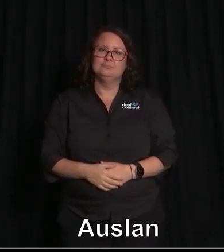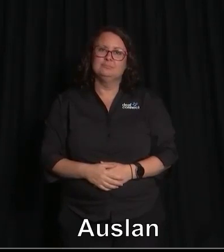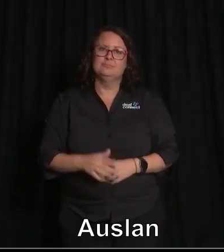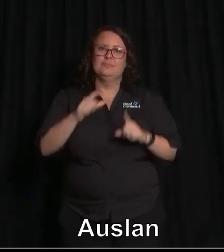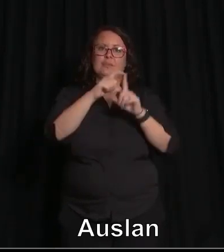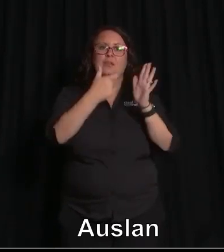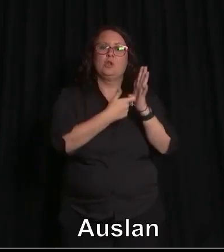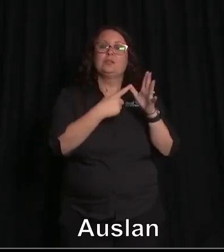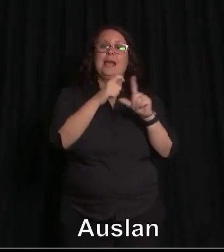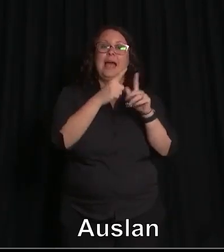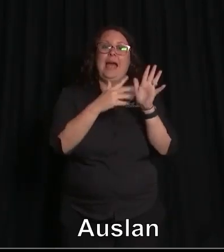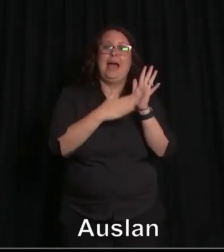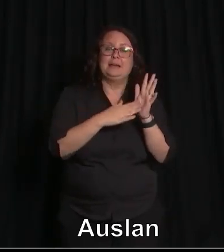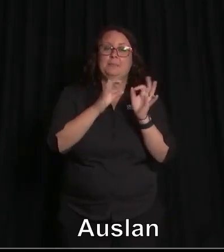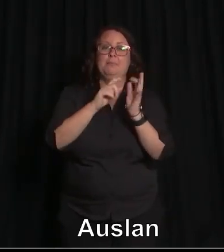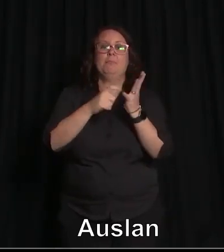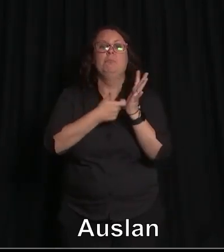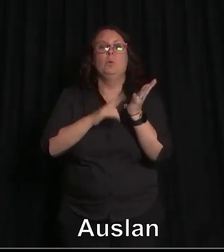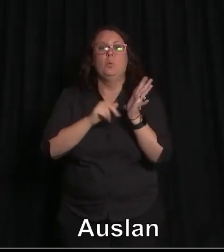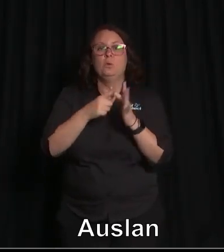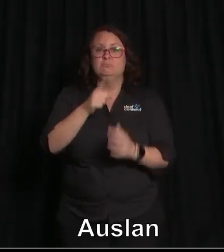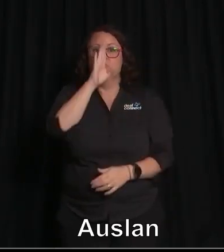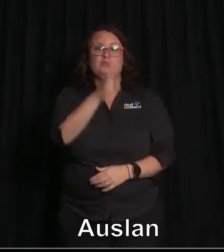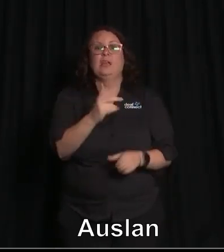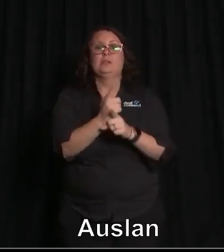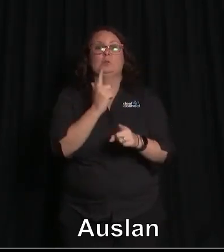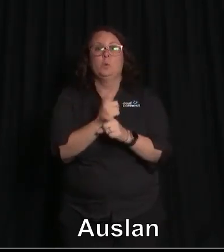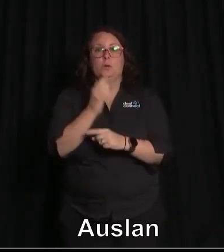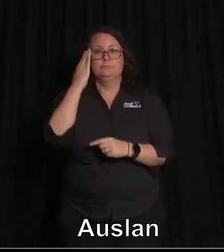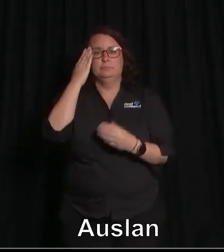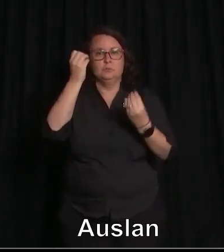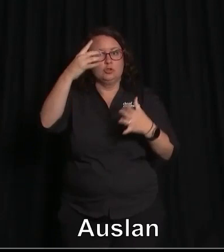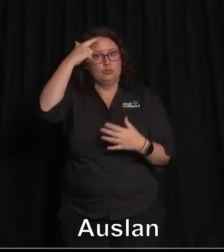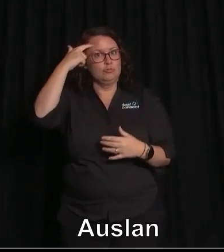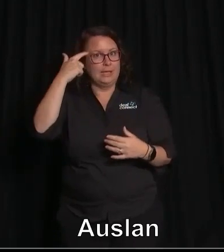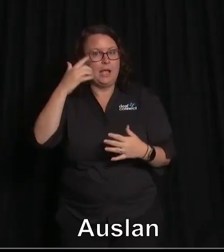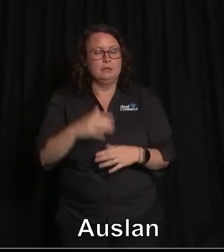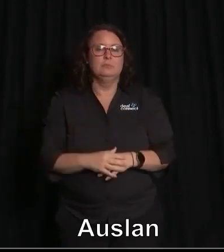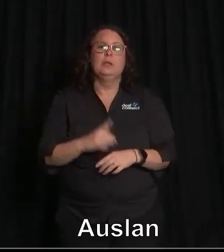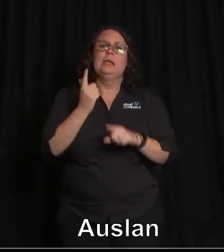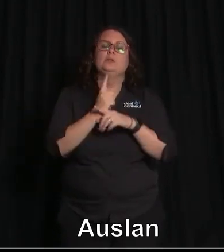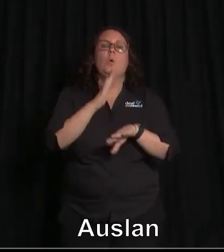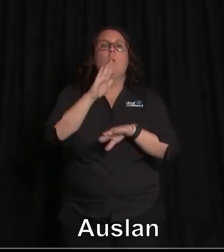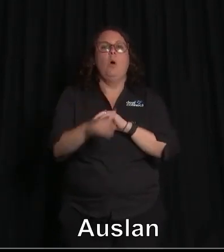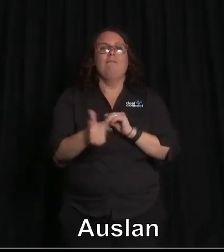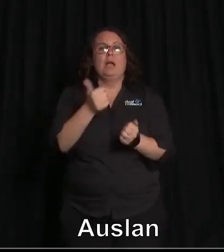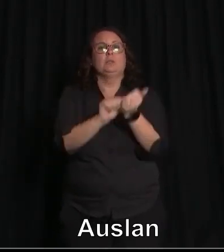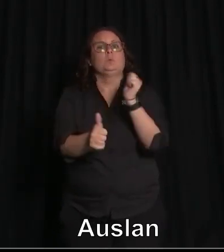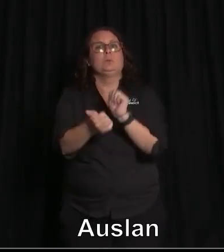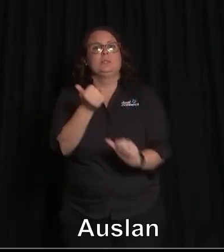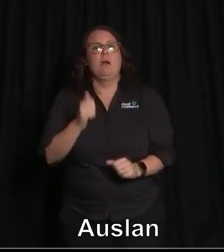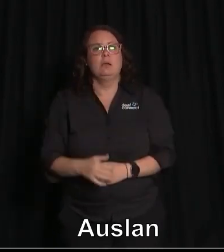Dr. Adam Bourne, laid it like it is. And this is a trigger warning, discussion of suicide issues. Research